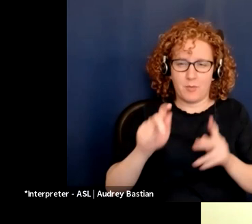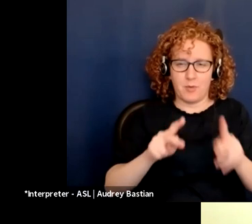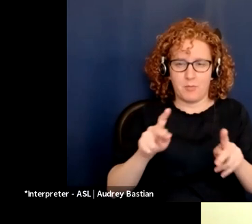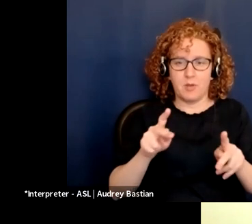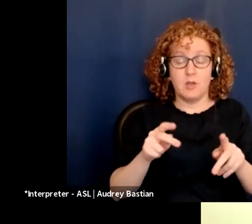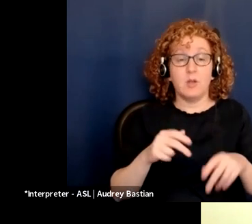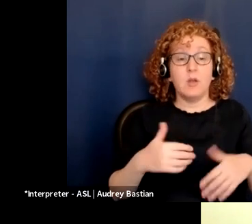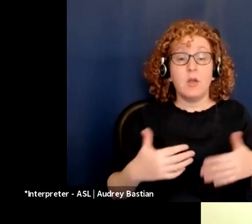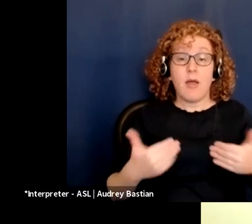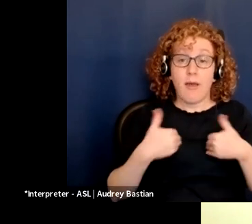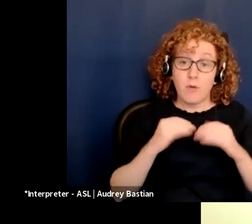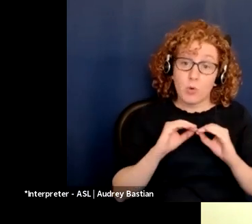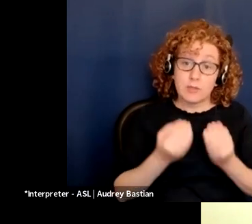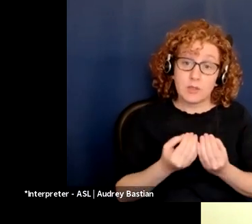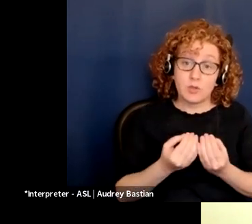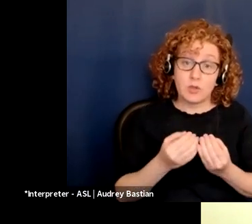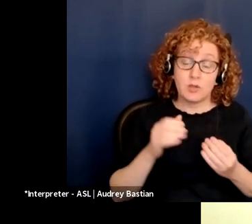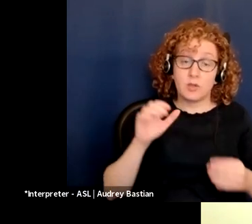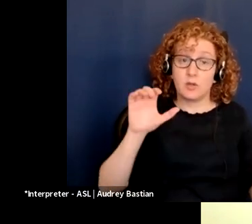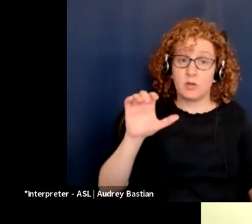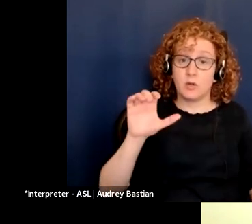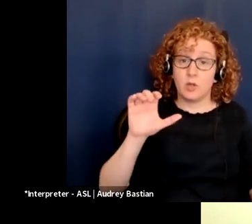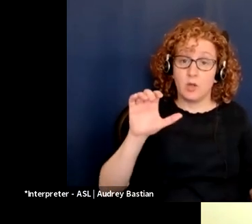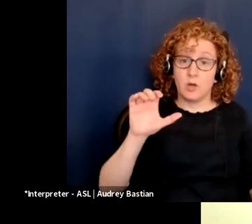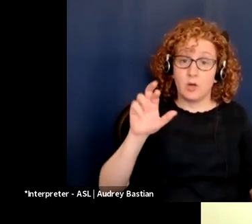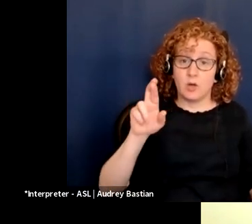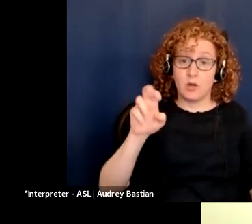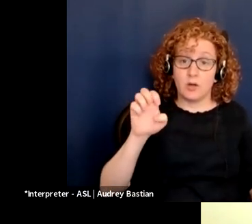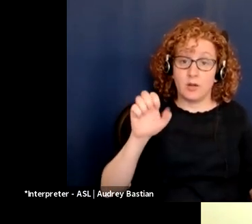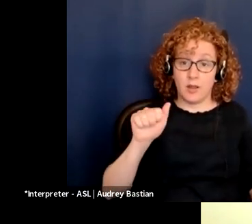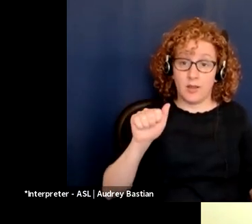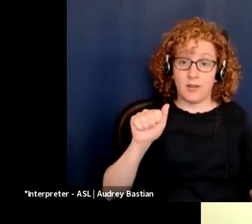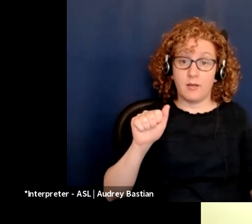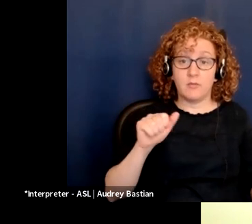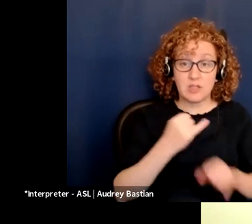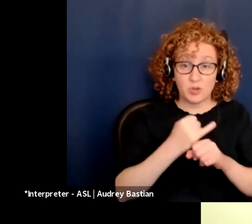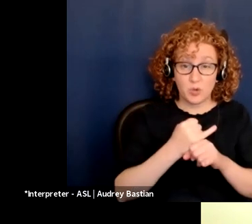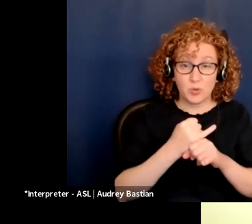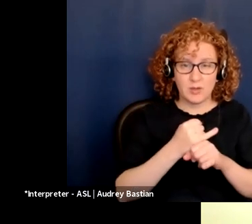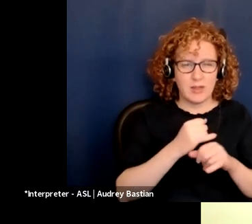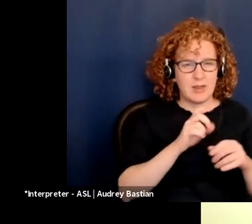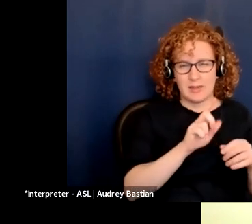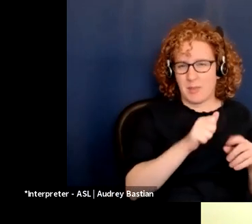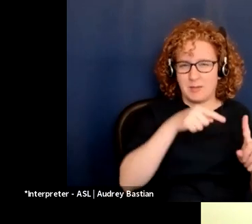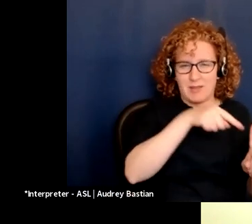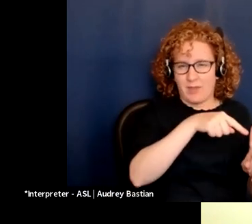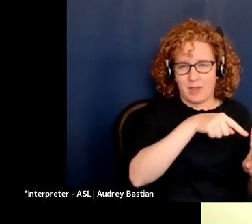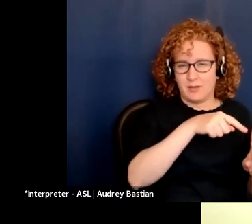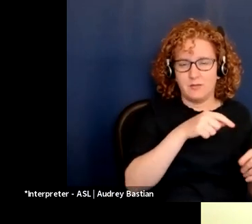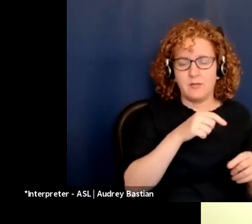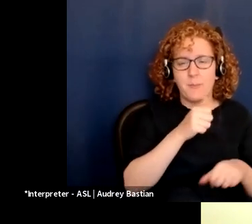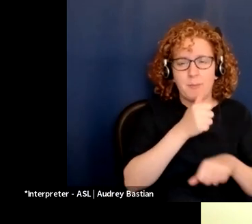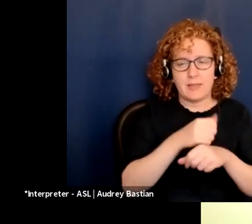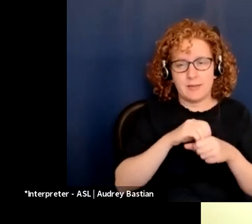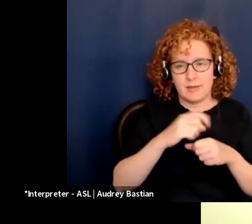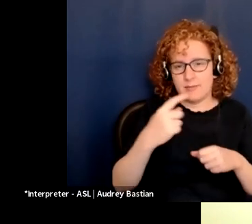is the organization CREA Institute, C-R-E-A Institute, which is not disability specific. They are based in